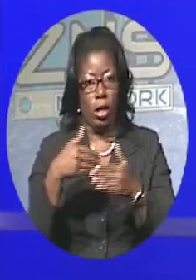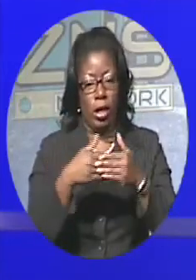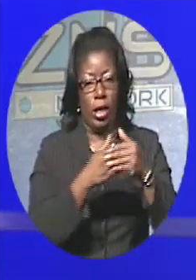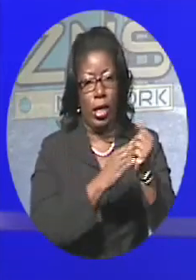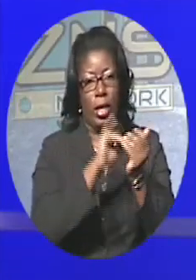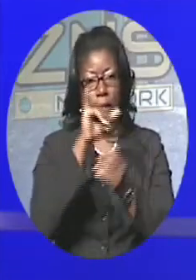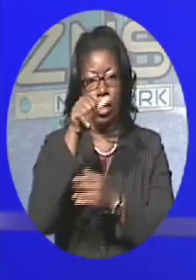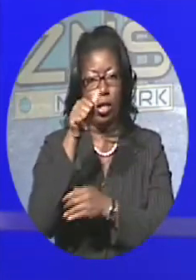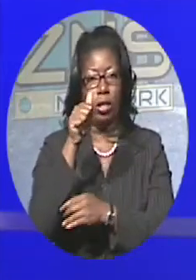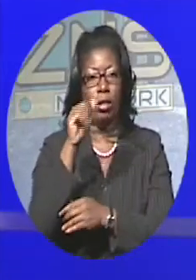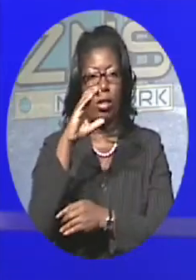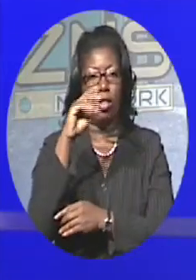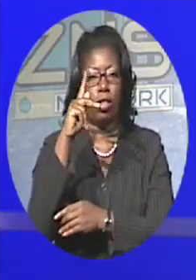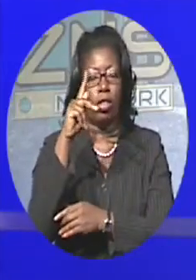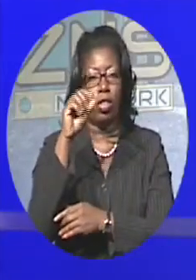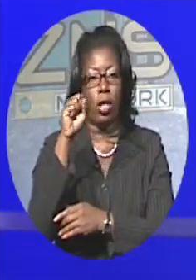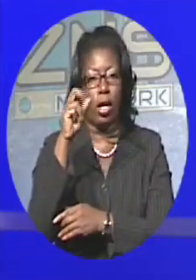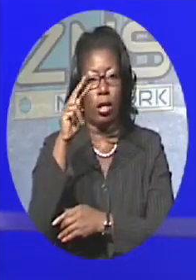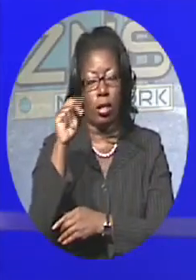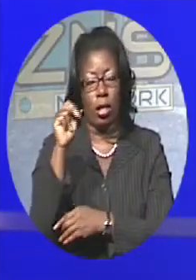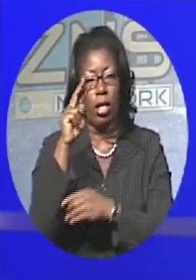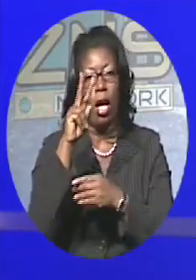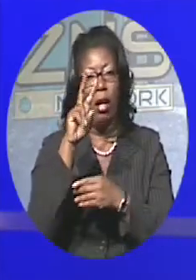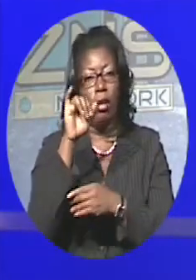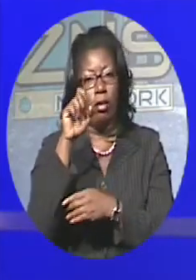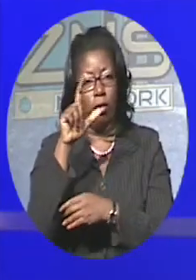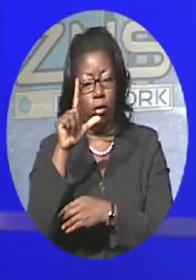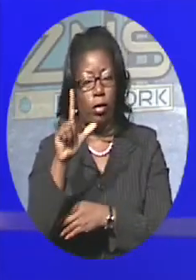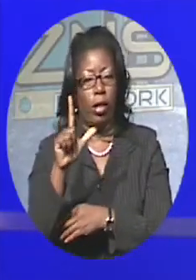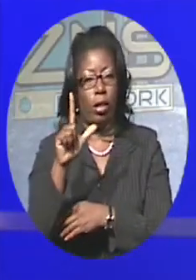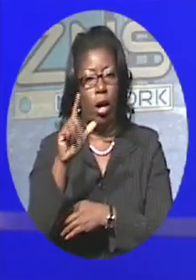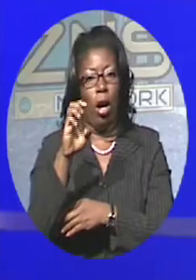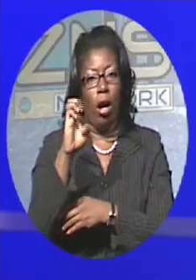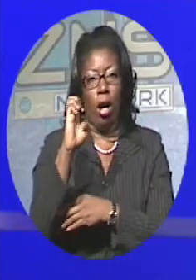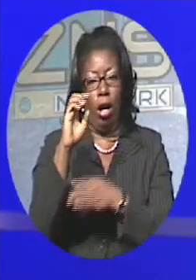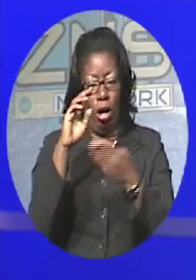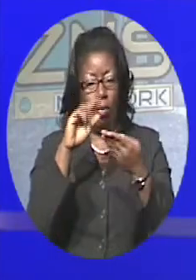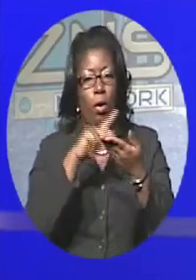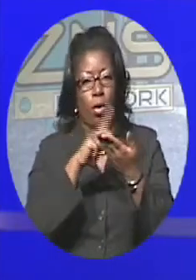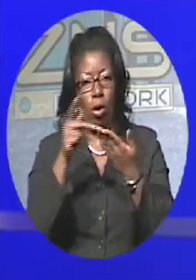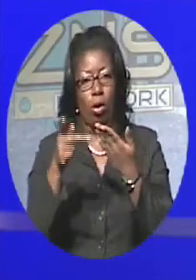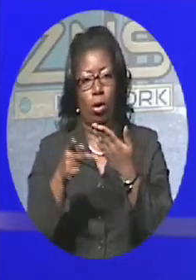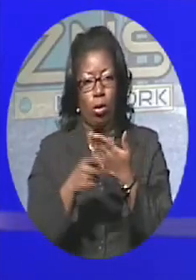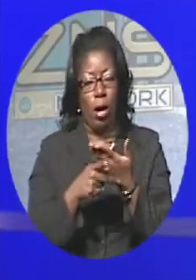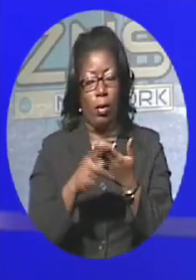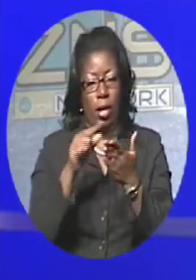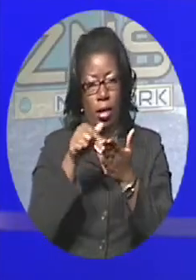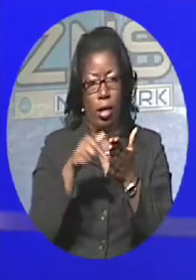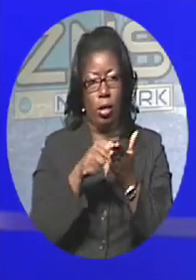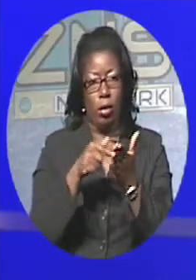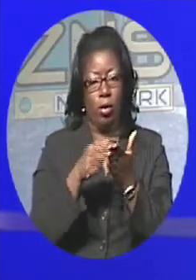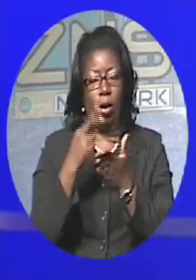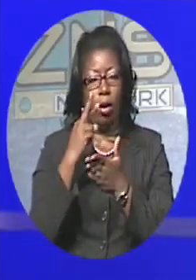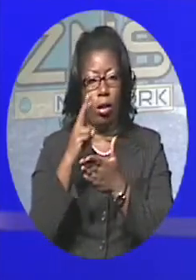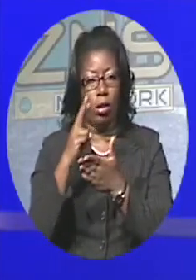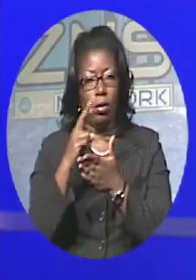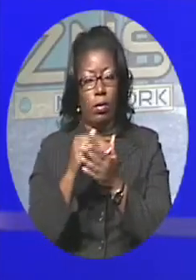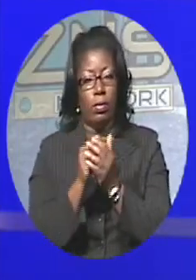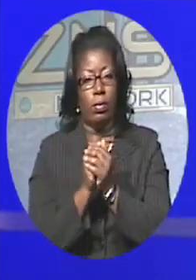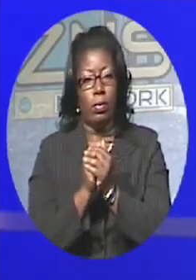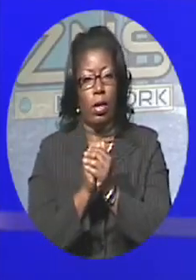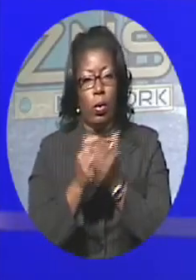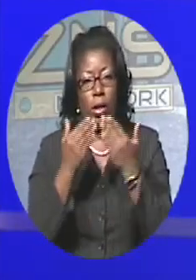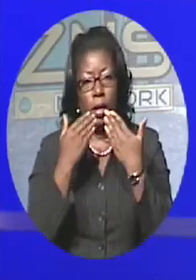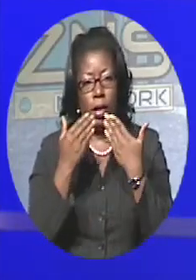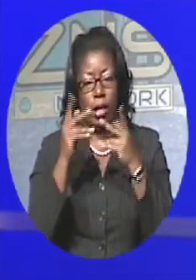Jacksonville University women's basketball program. This is the first time that a Bahamian will serve as a basketball head coach at the Division I level, and Yolette